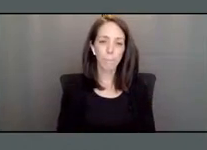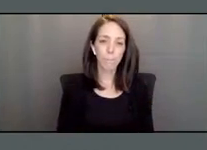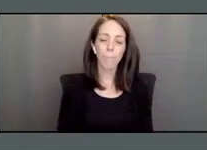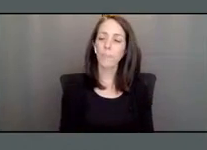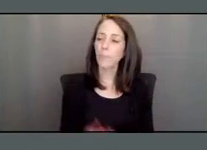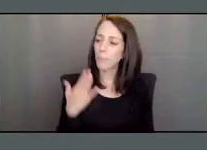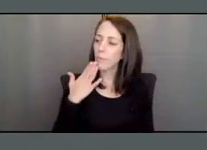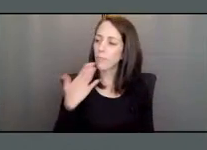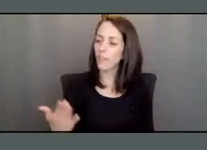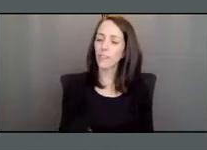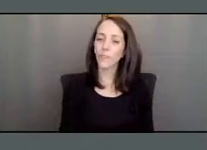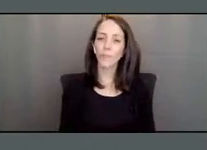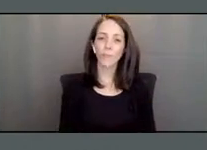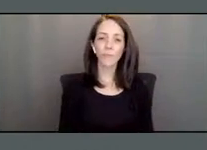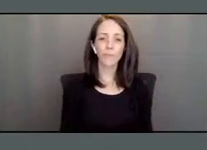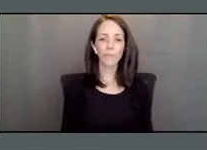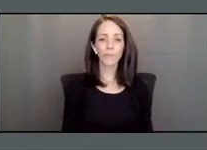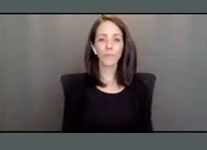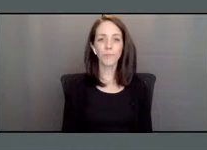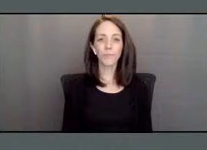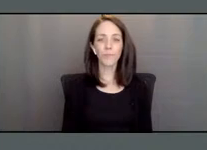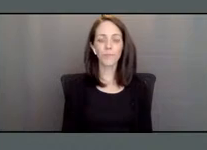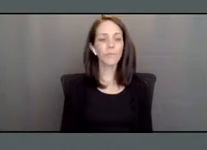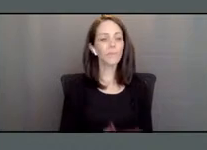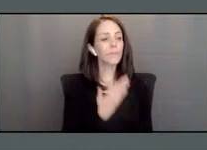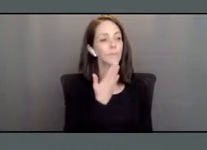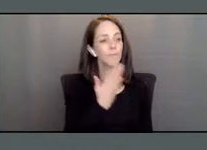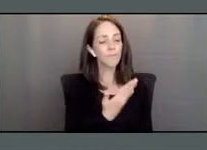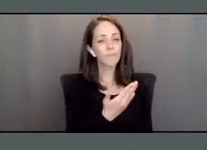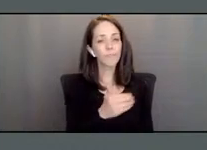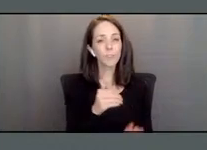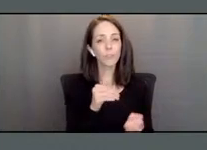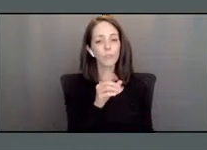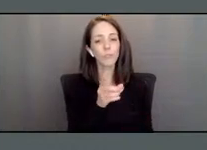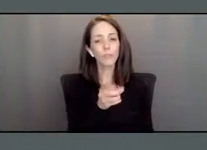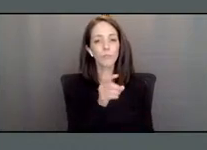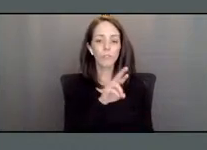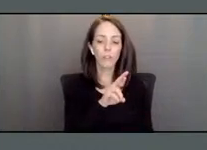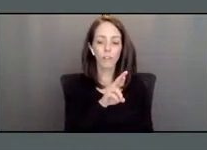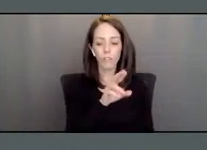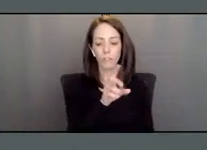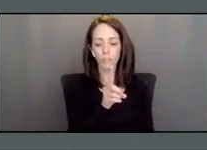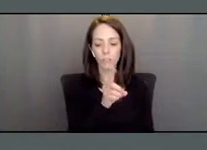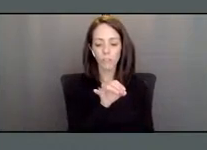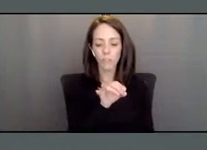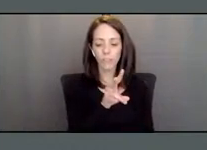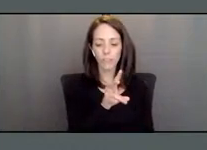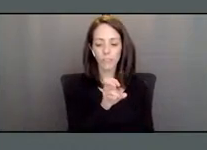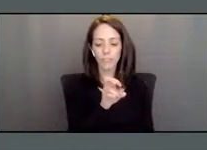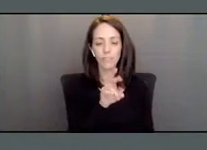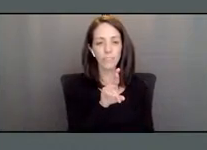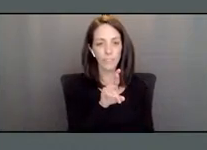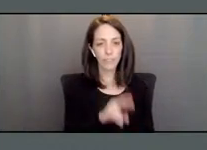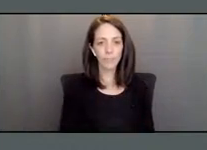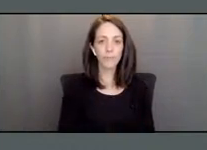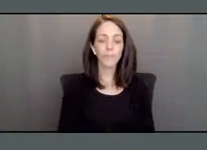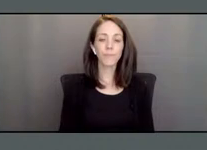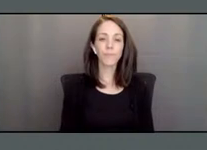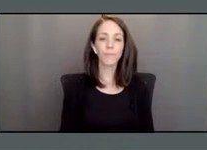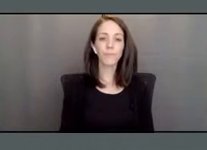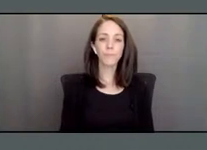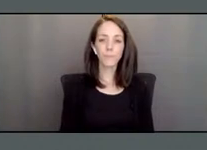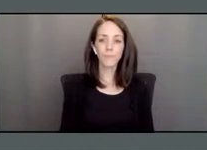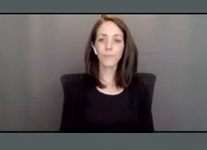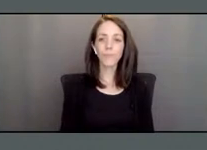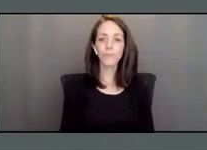Great. Well, thank you, Dr. DeVivier. I don't see any more comments or questions in the chat. Always a pleasure to hear from